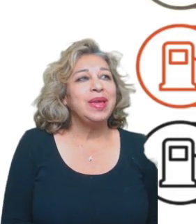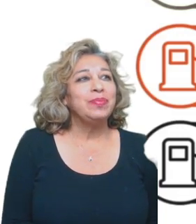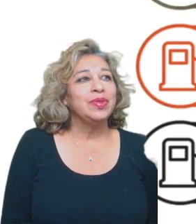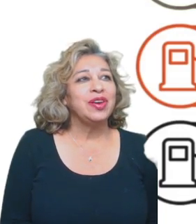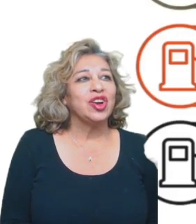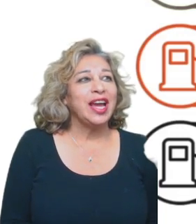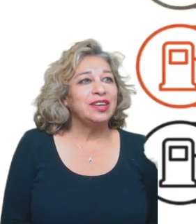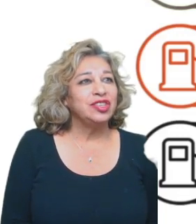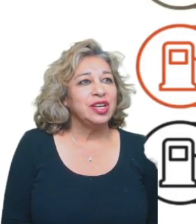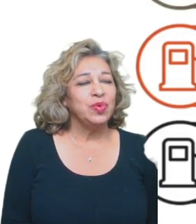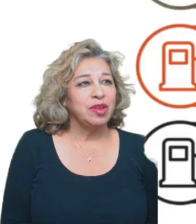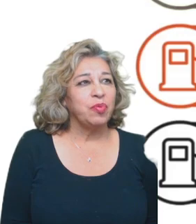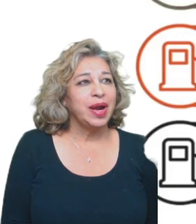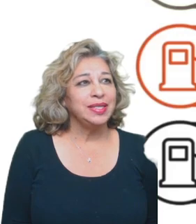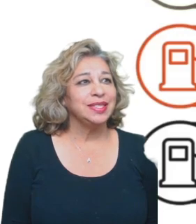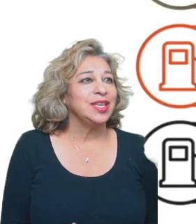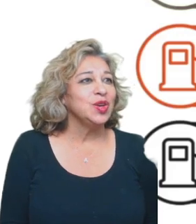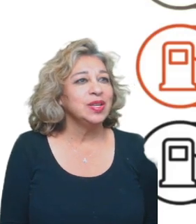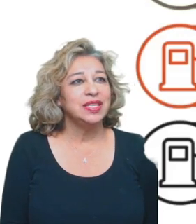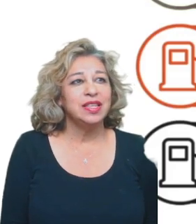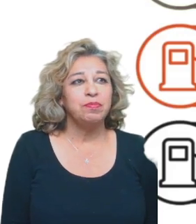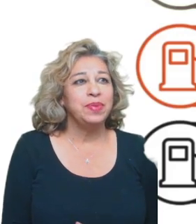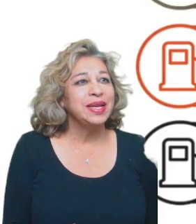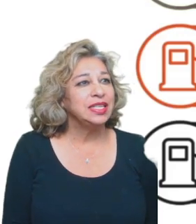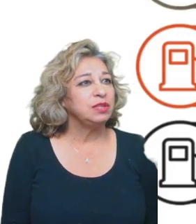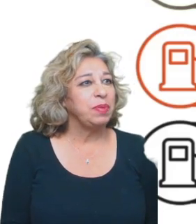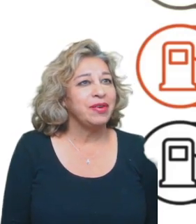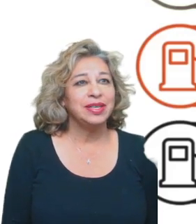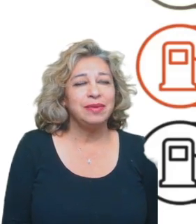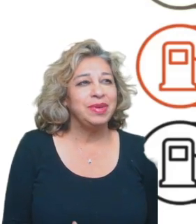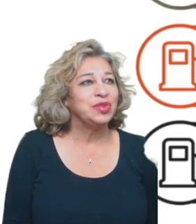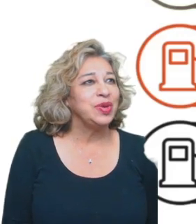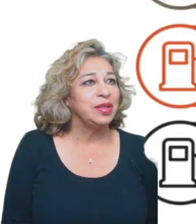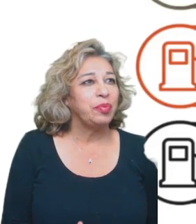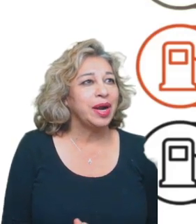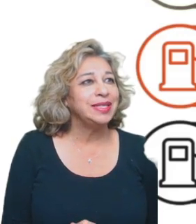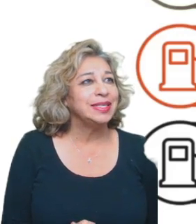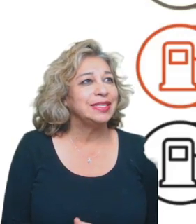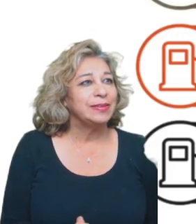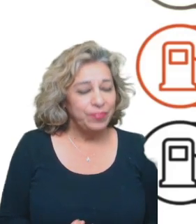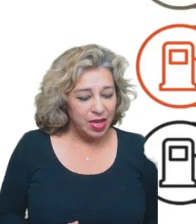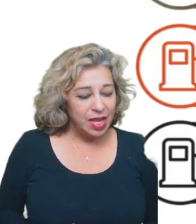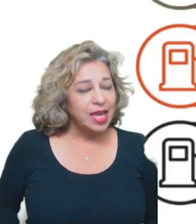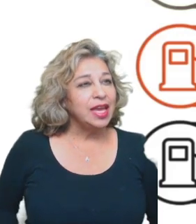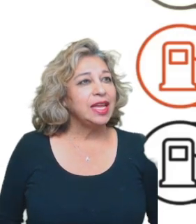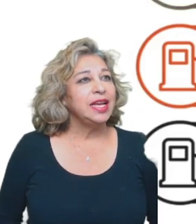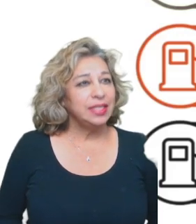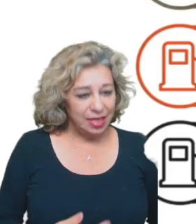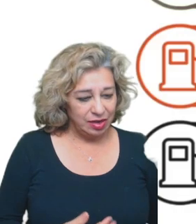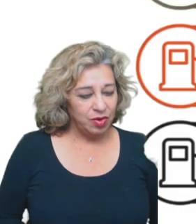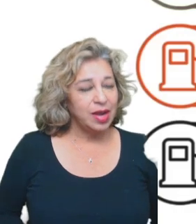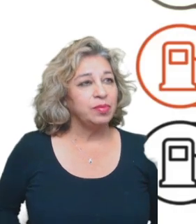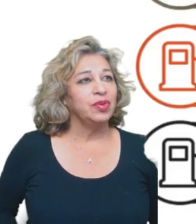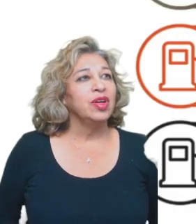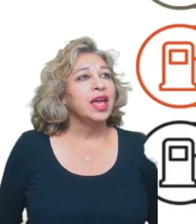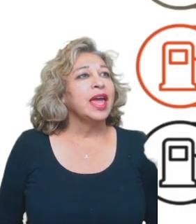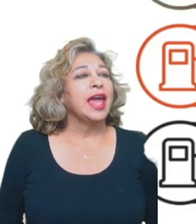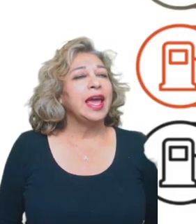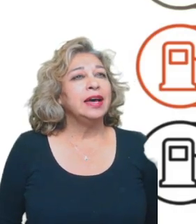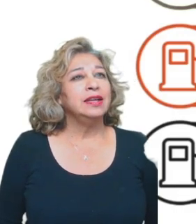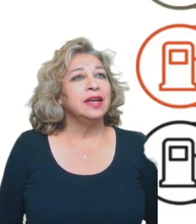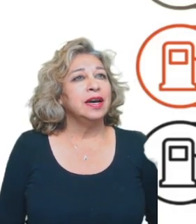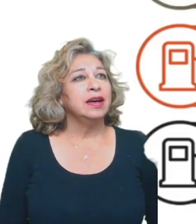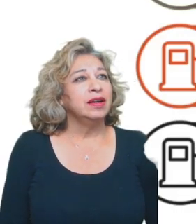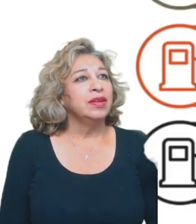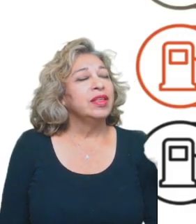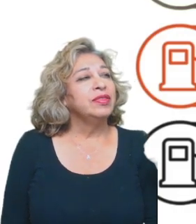station by people that are gouging with their prices. And you can see the big disparity between the prices. It is